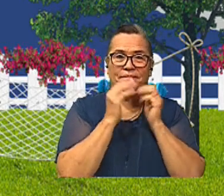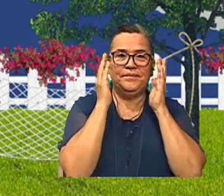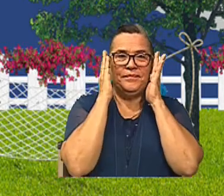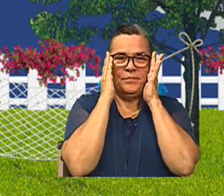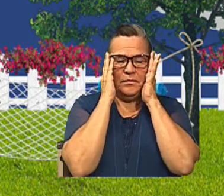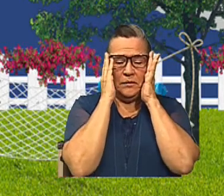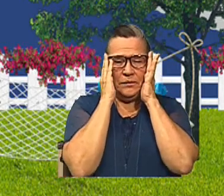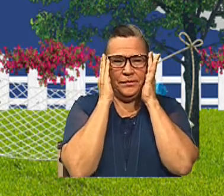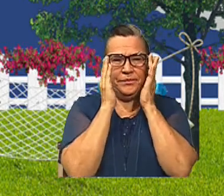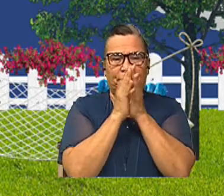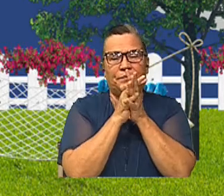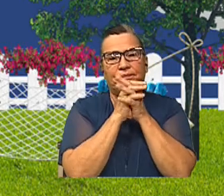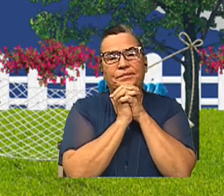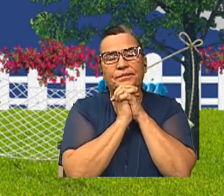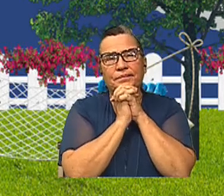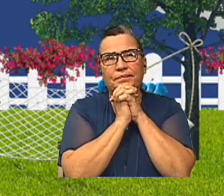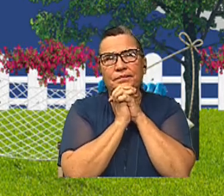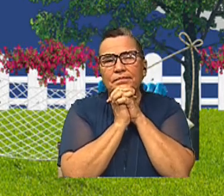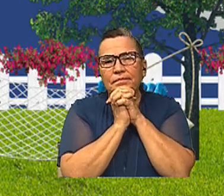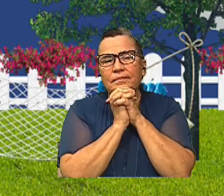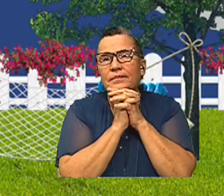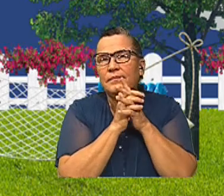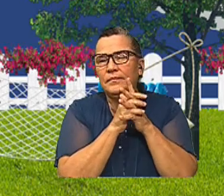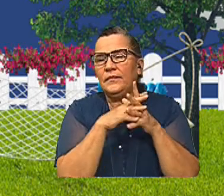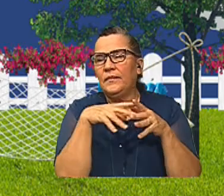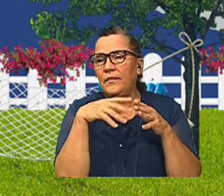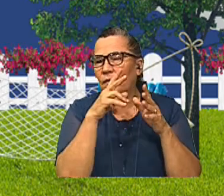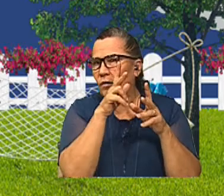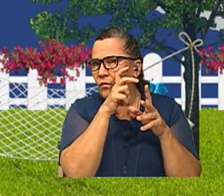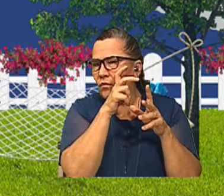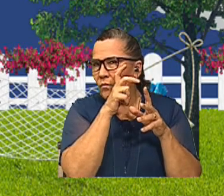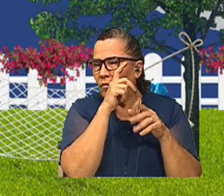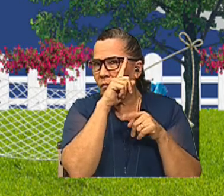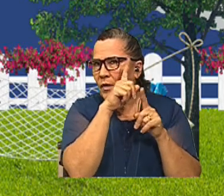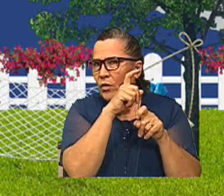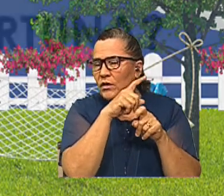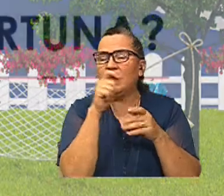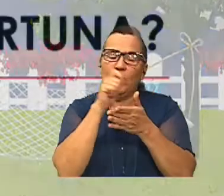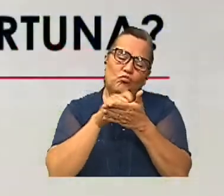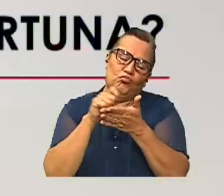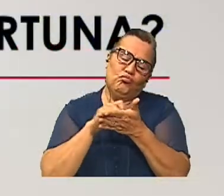check the questions and take notes.